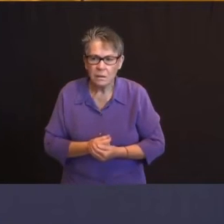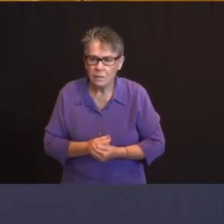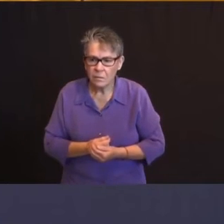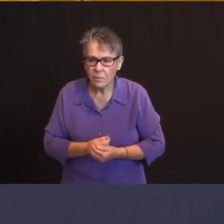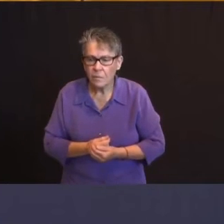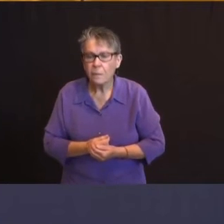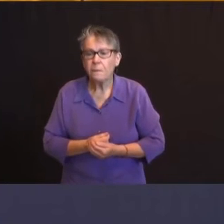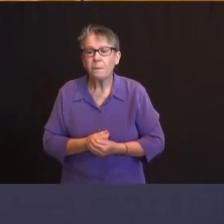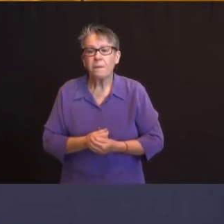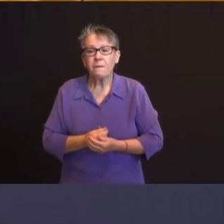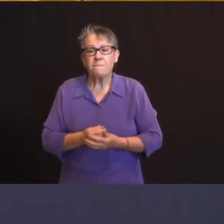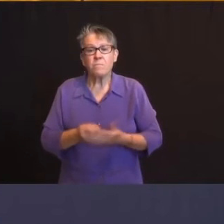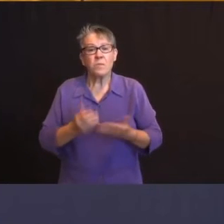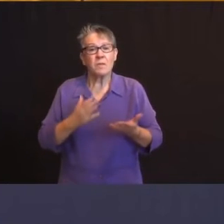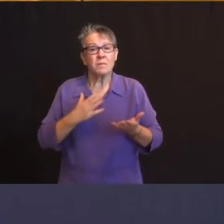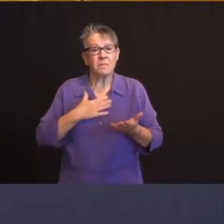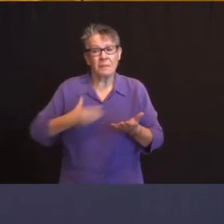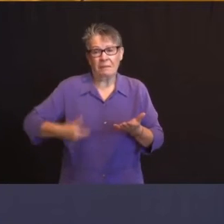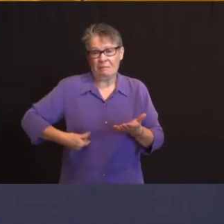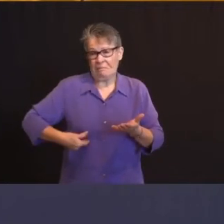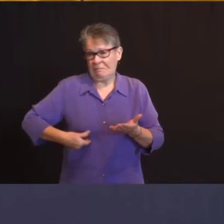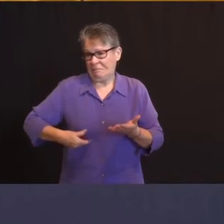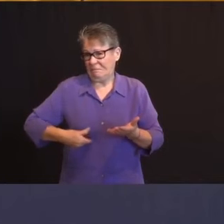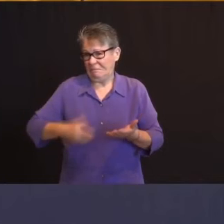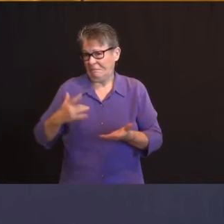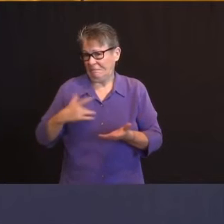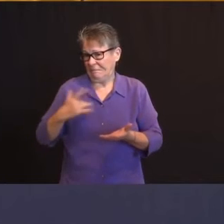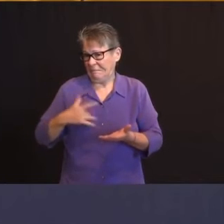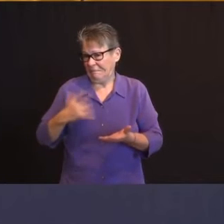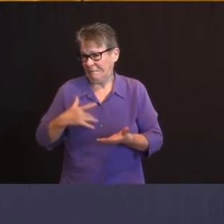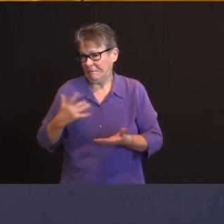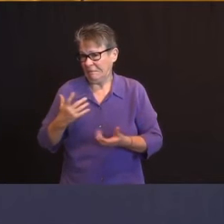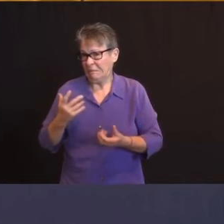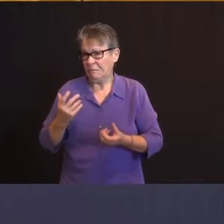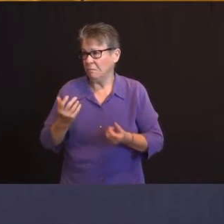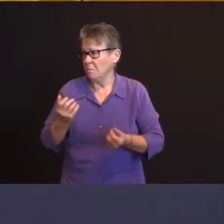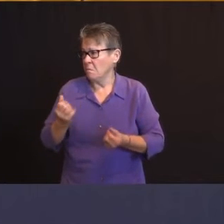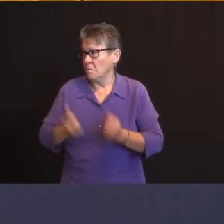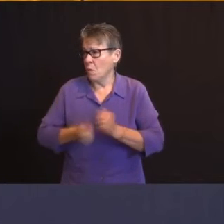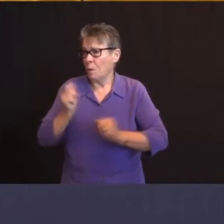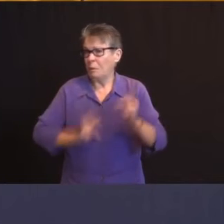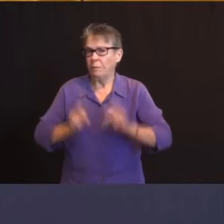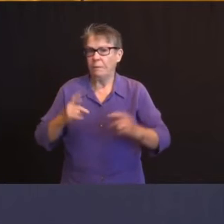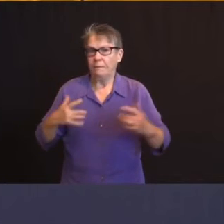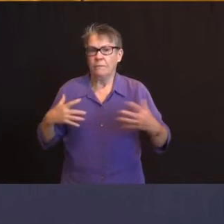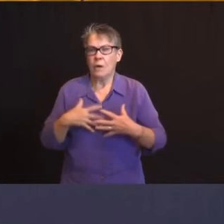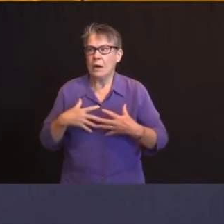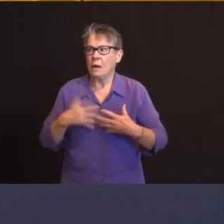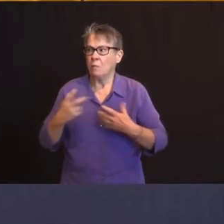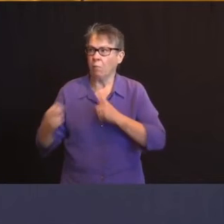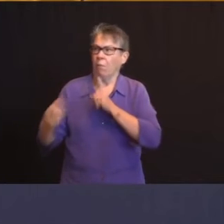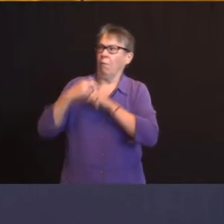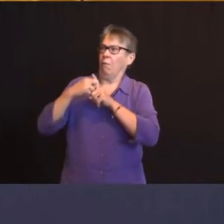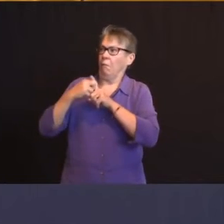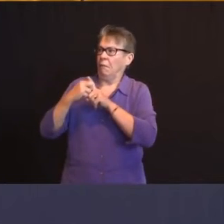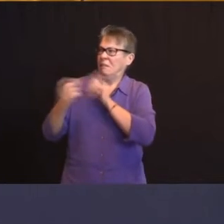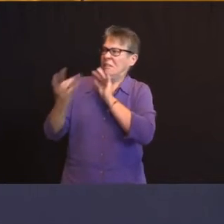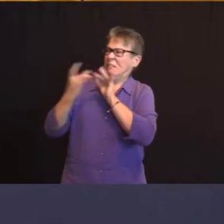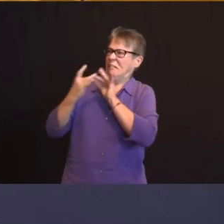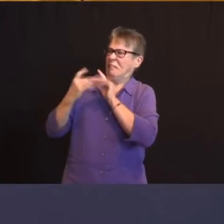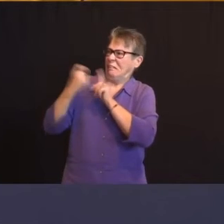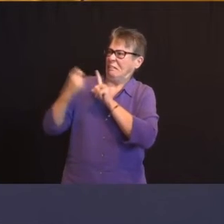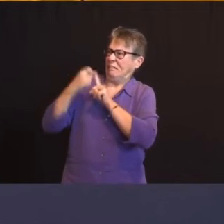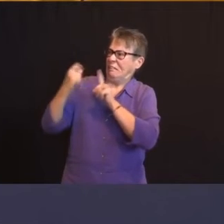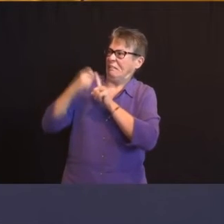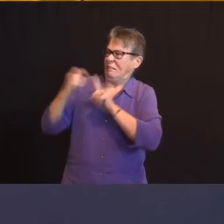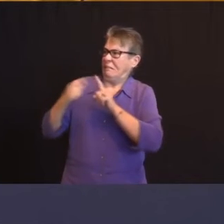are folks who continue to believe that we're trying to uncover something that we're not trying to uncover. That's the evidence that I have, that they don't want